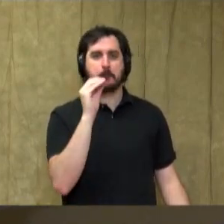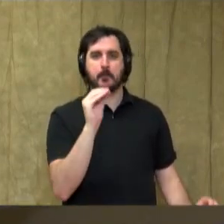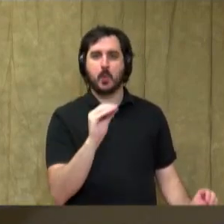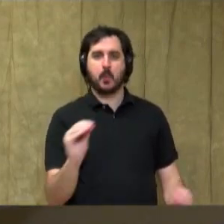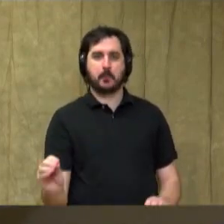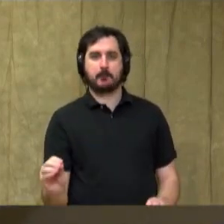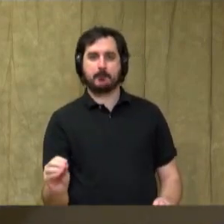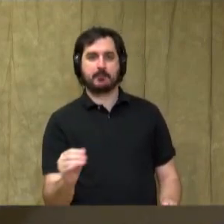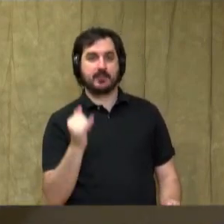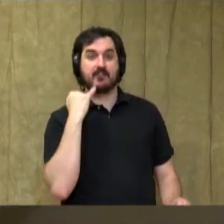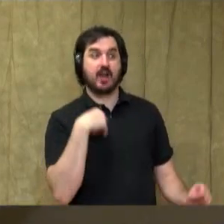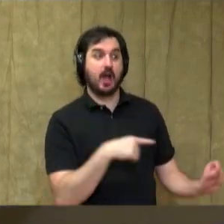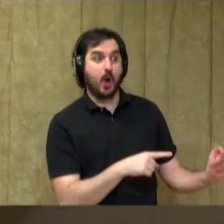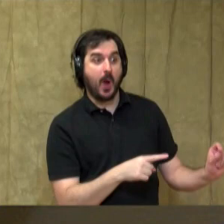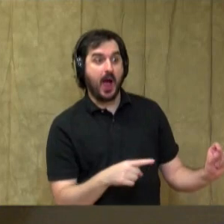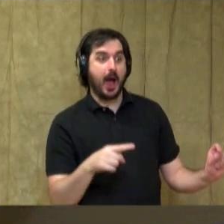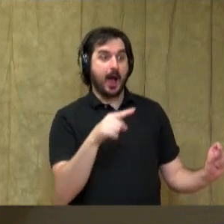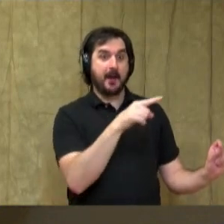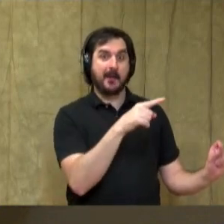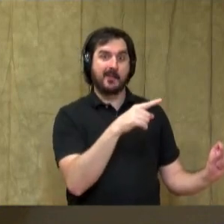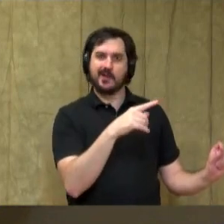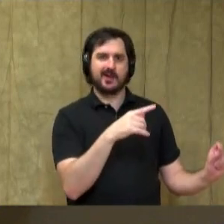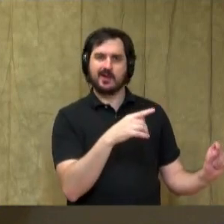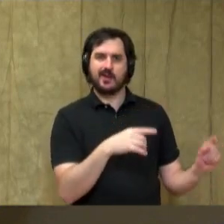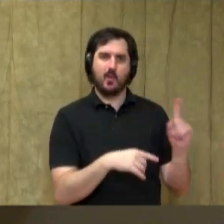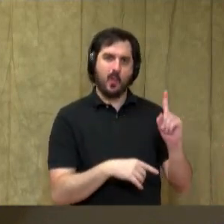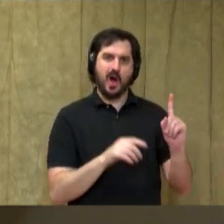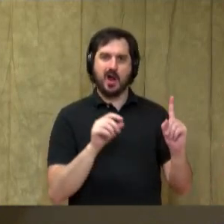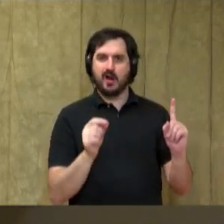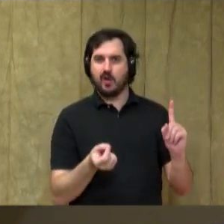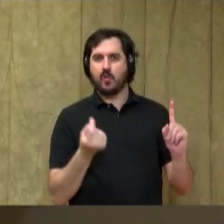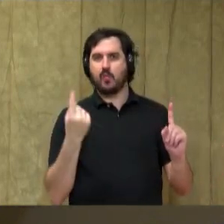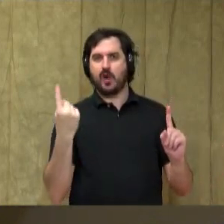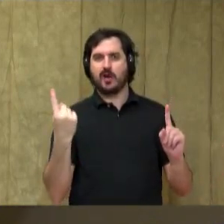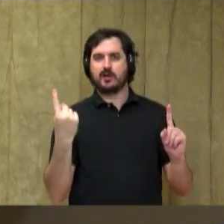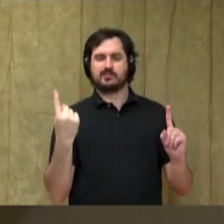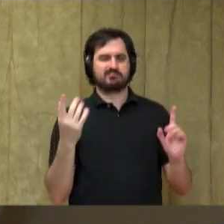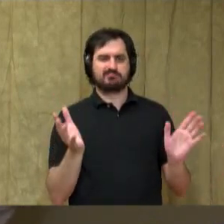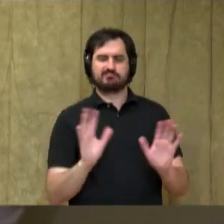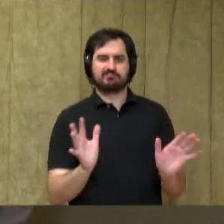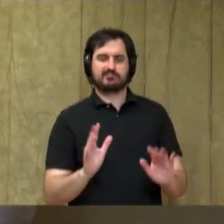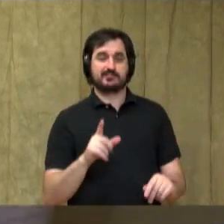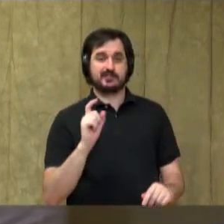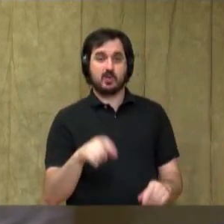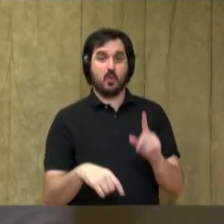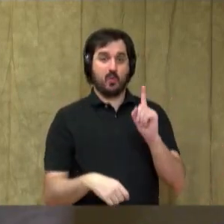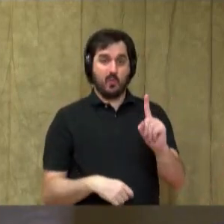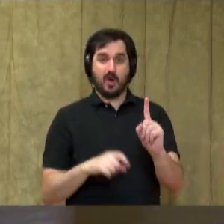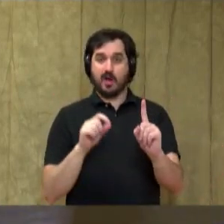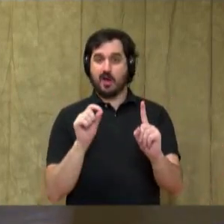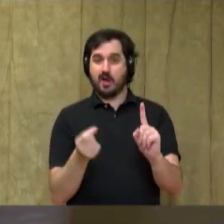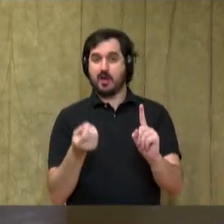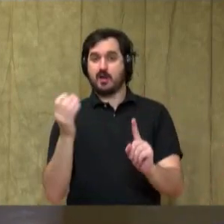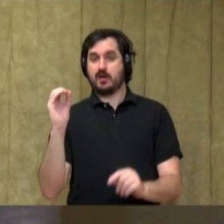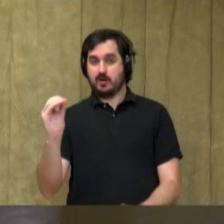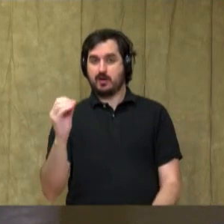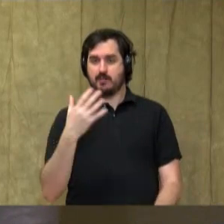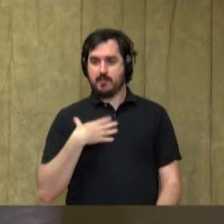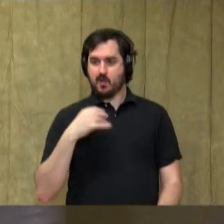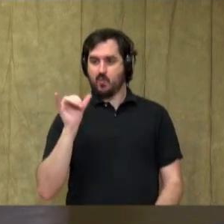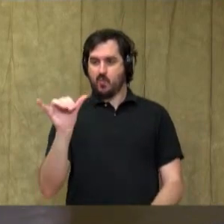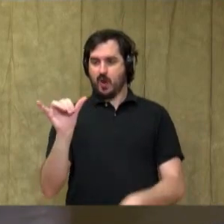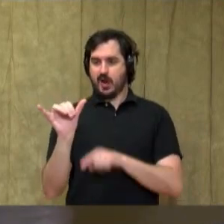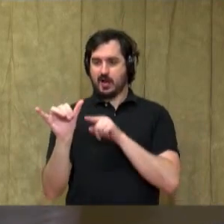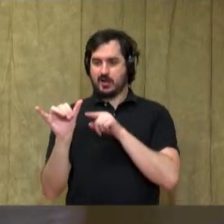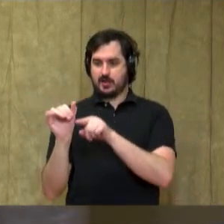I were to move up, I would be at 1 on the Y. But since my Y term,